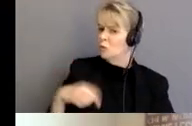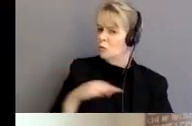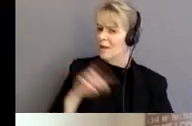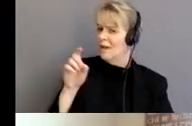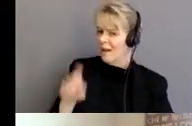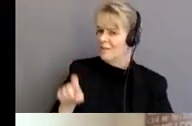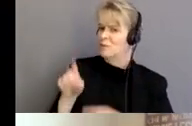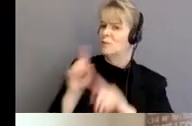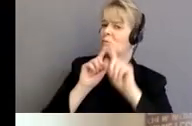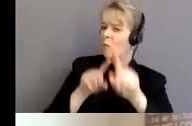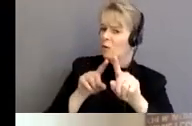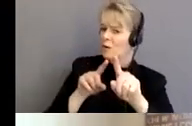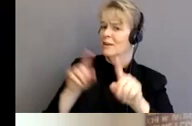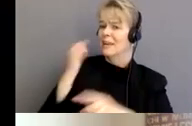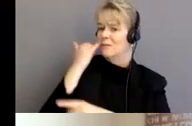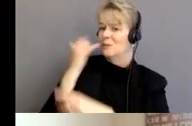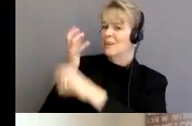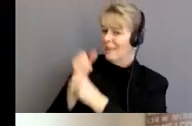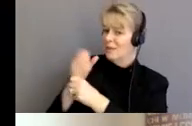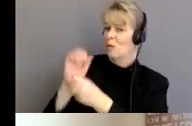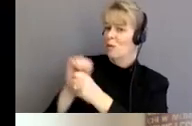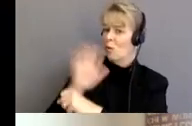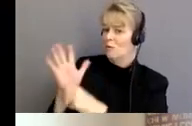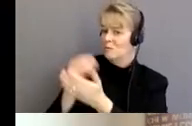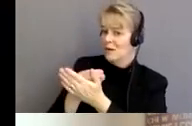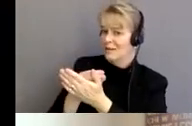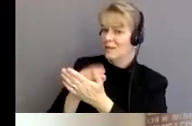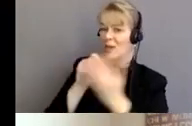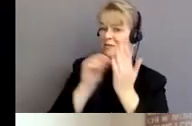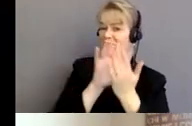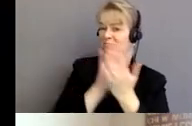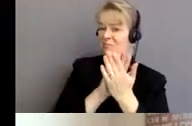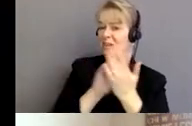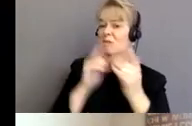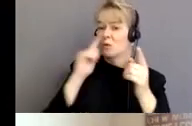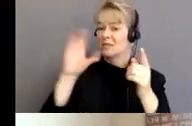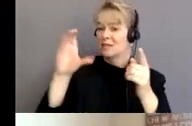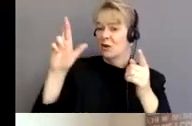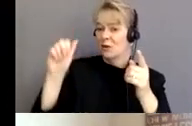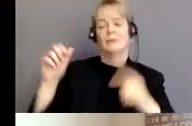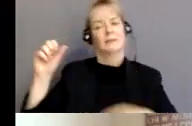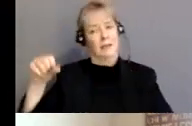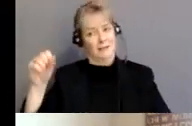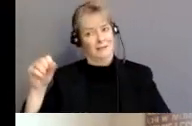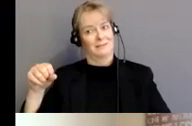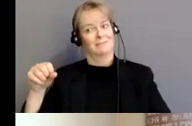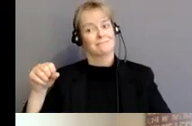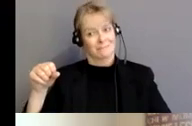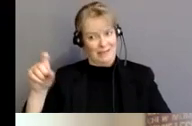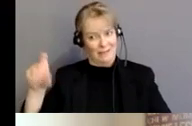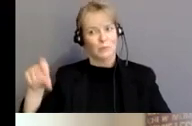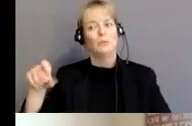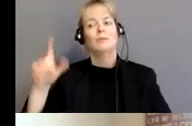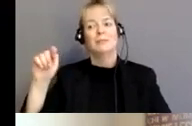to the CRA? It is taxable income. Okay, so that would be a clear yes. Yeah, I